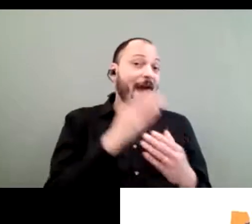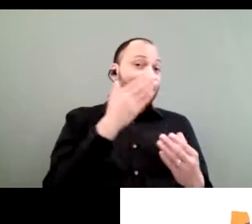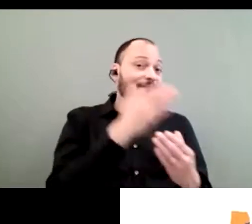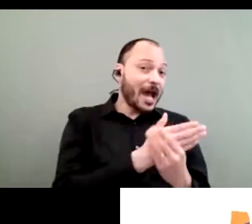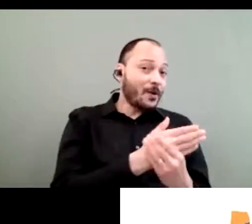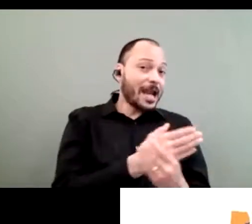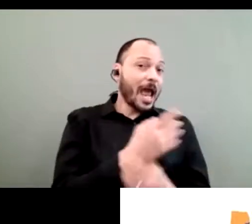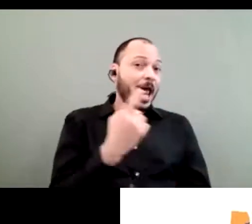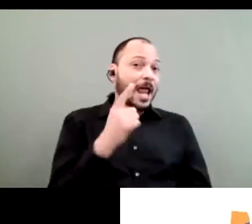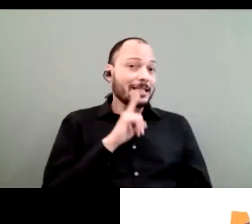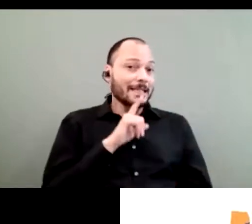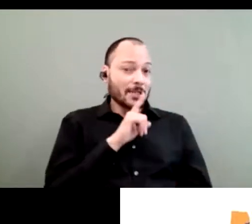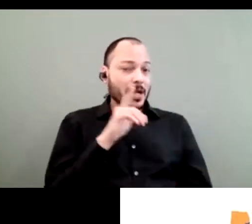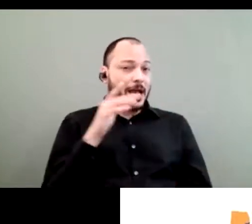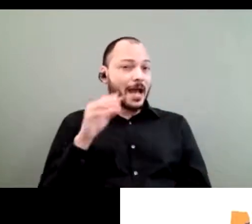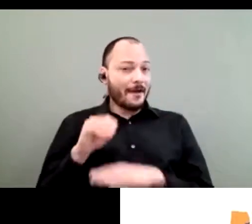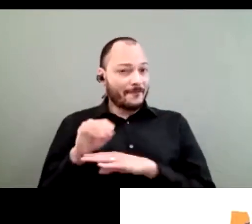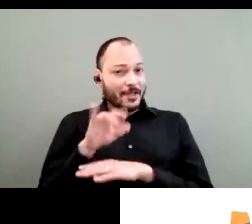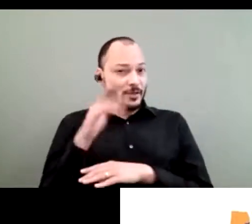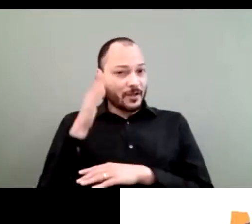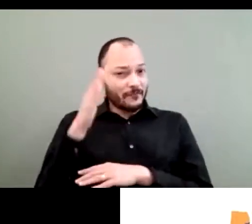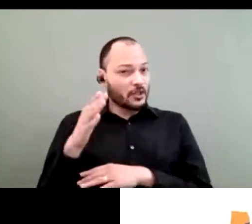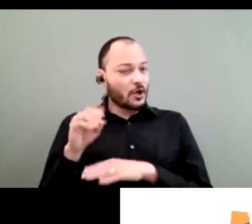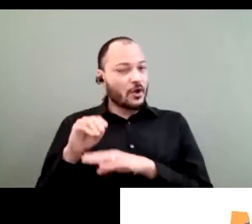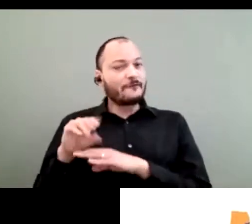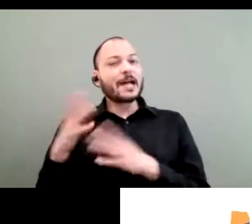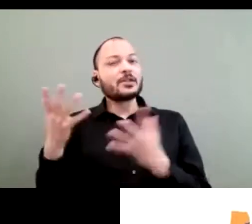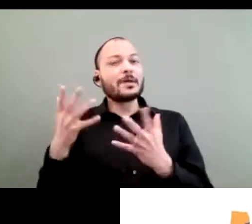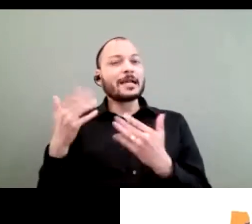affect you in the future? What advice do we have for those folks?